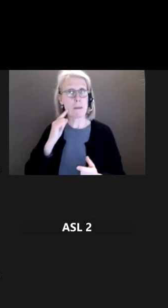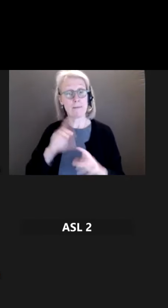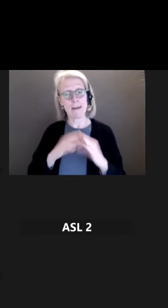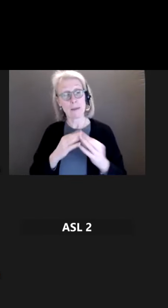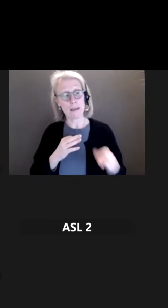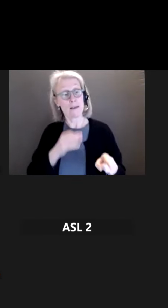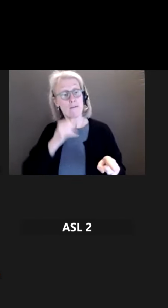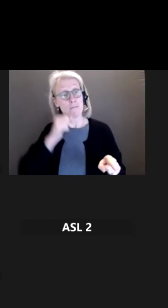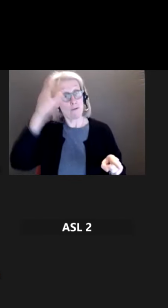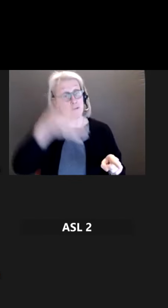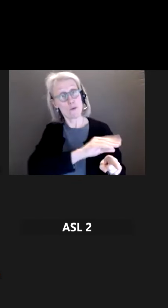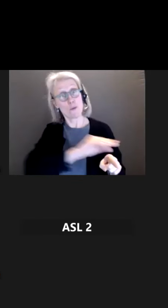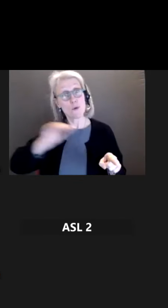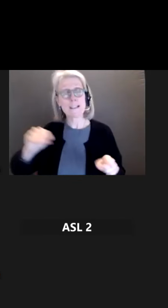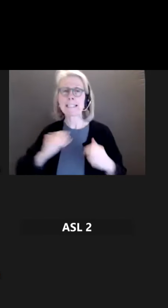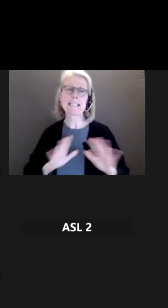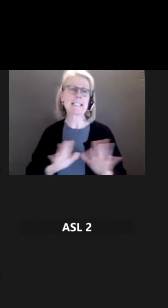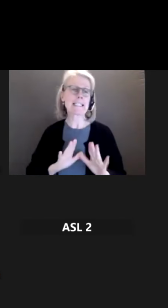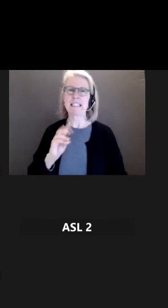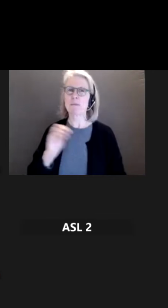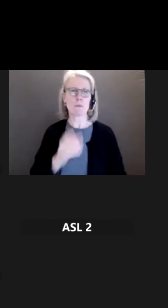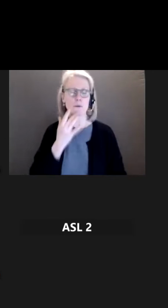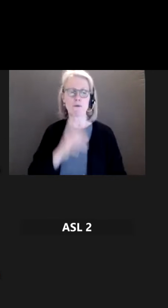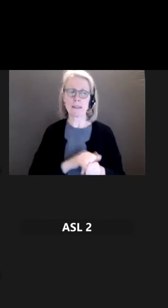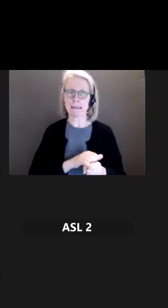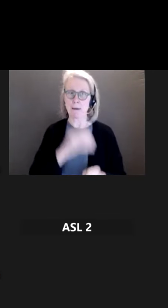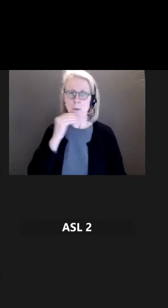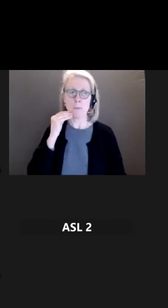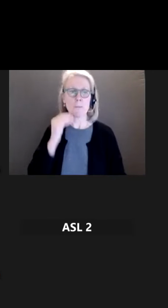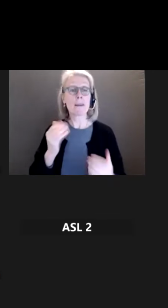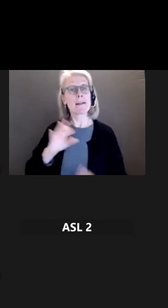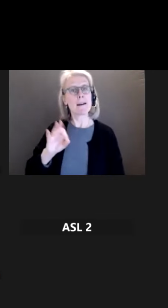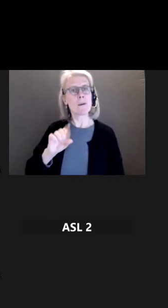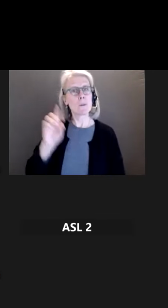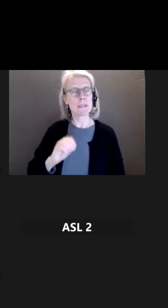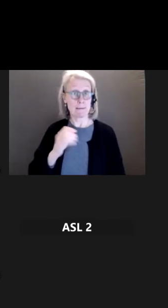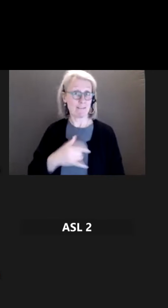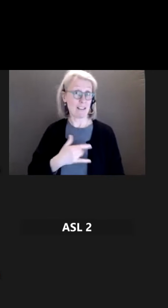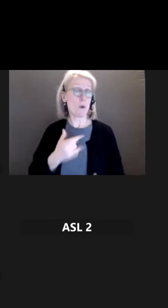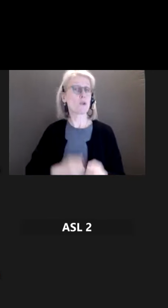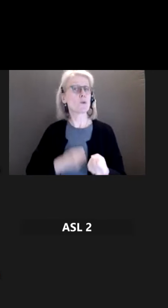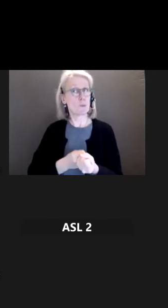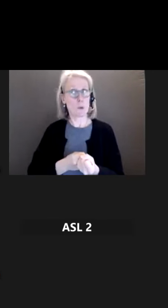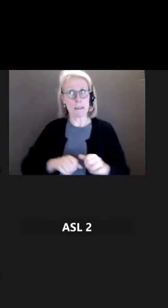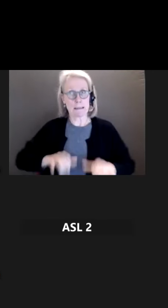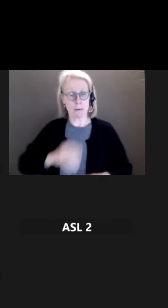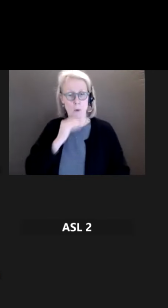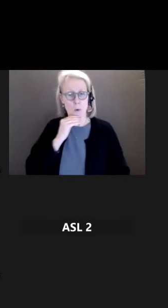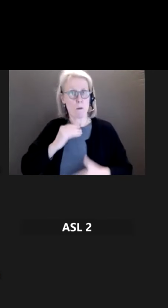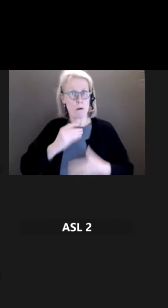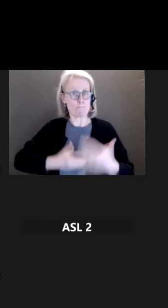overwhelming majority of Canadians also said that they plan to support themselves for as long as possible to remain in their own homes,